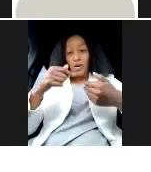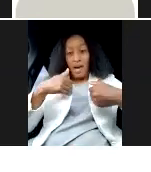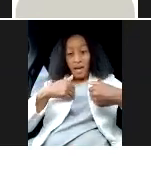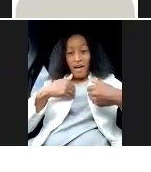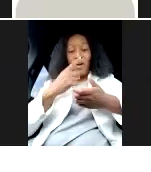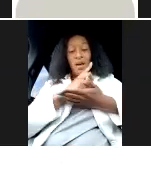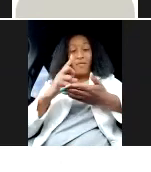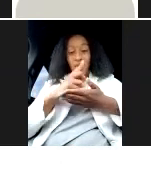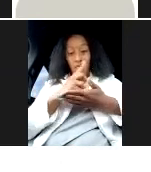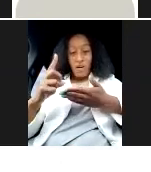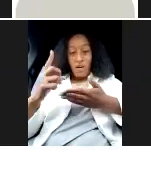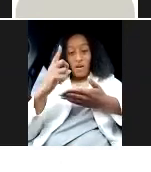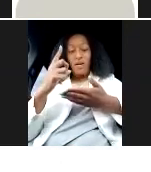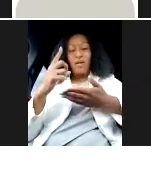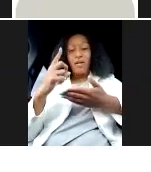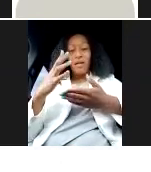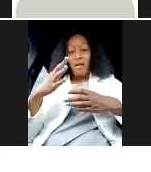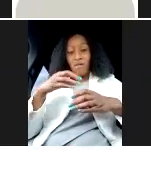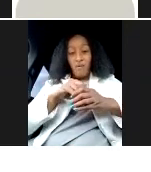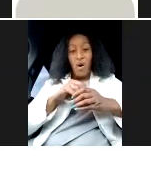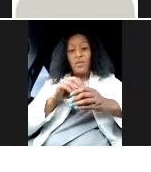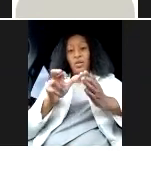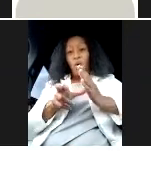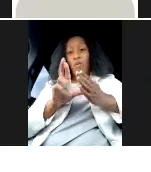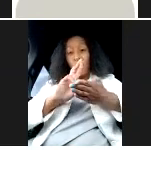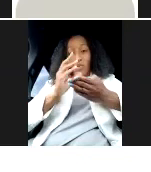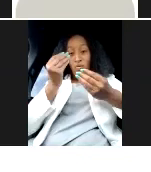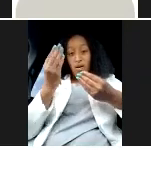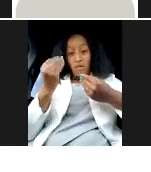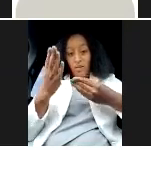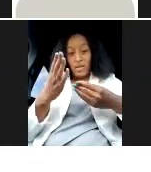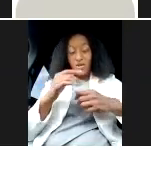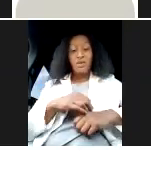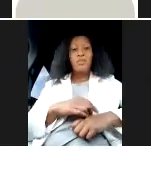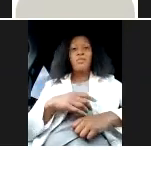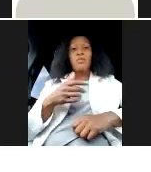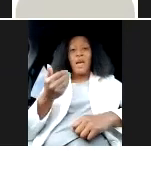Okay. So some density problems being solved here. Okay.